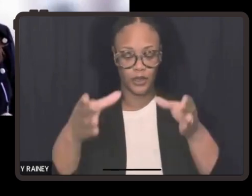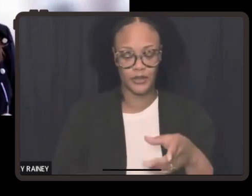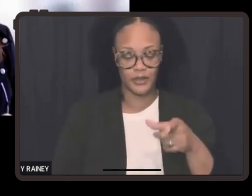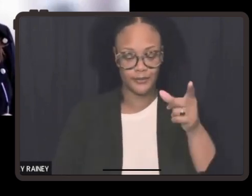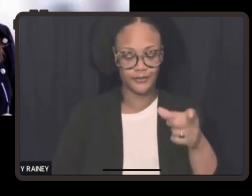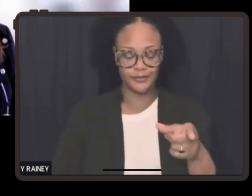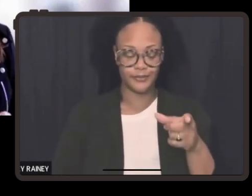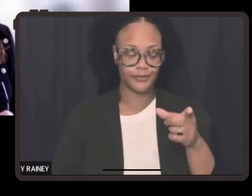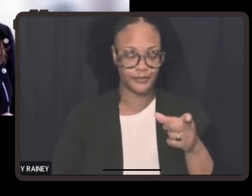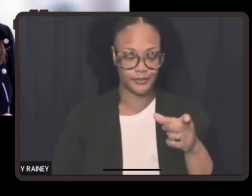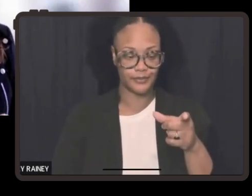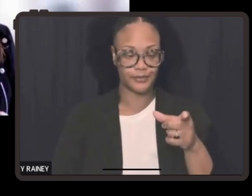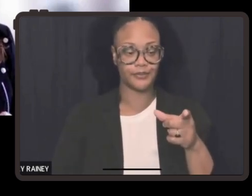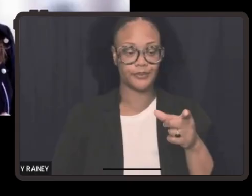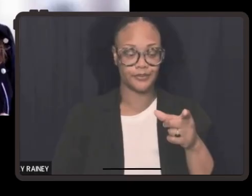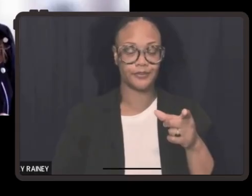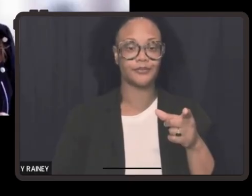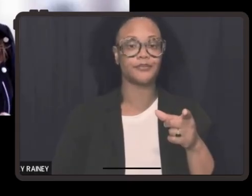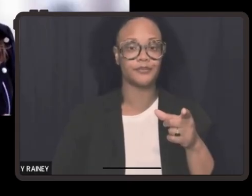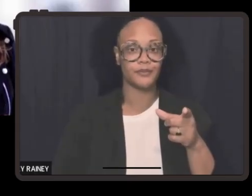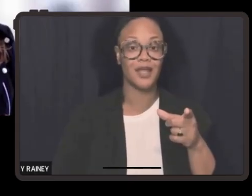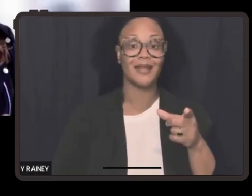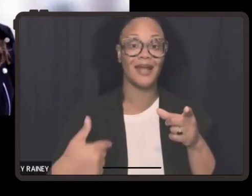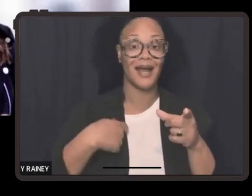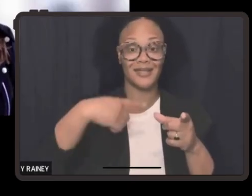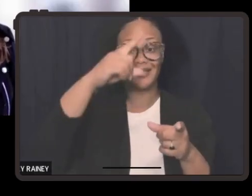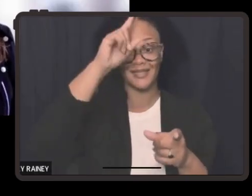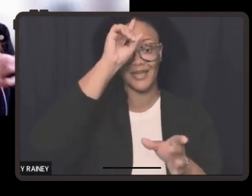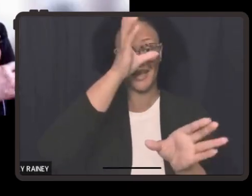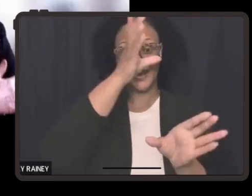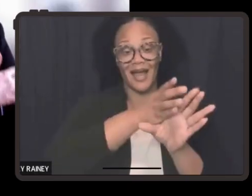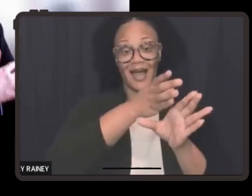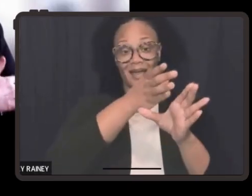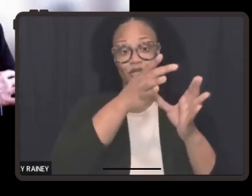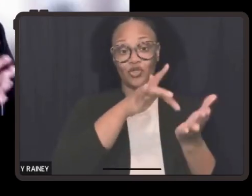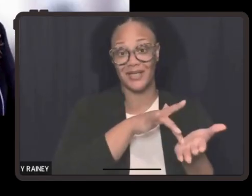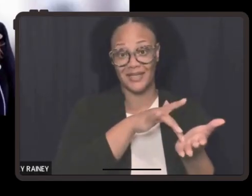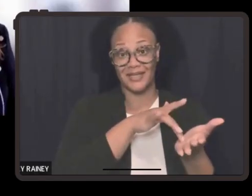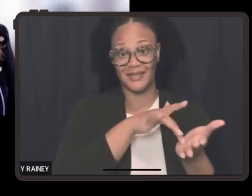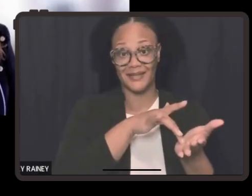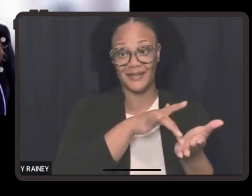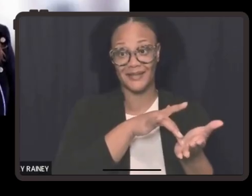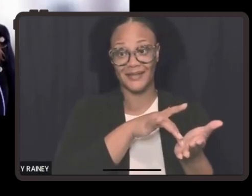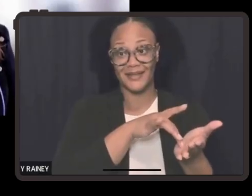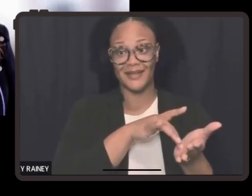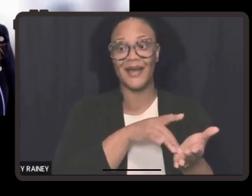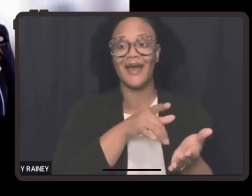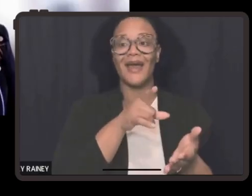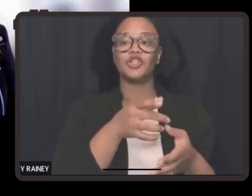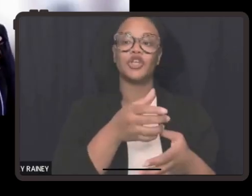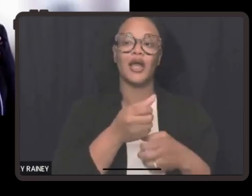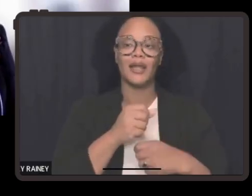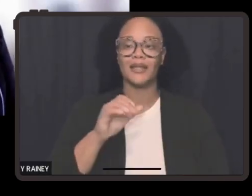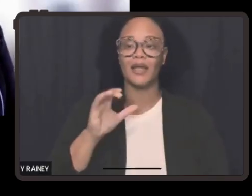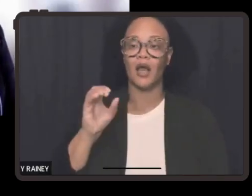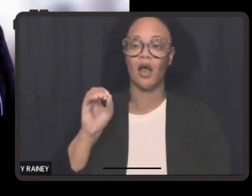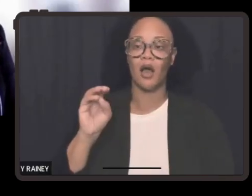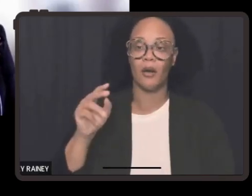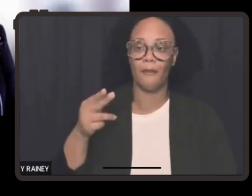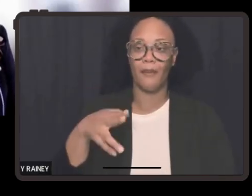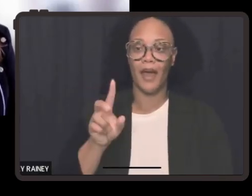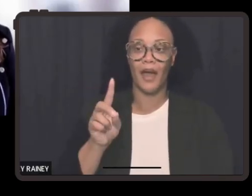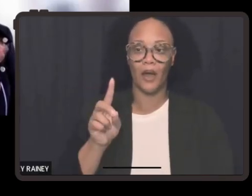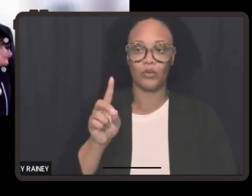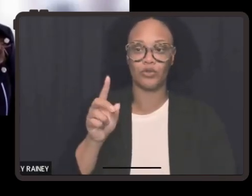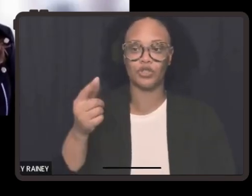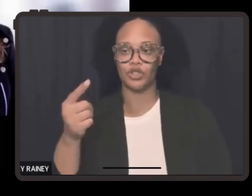with a psychiatrist and myself, and she got it compounded and did a gel, because he doesn't like swallowing anything. He's very